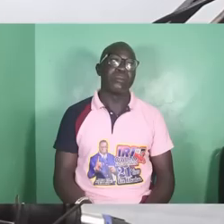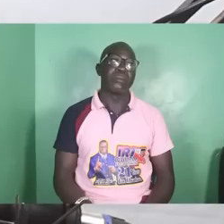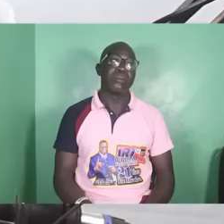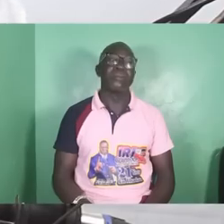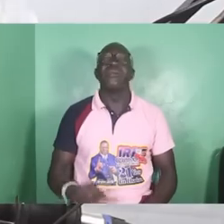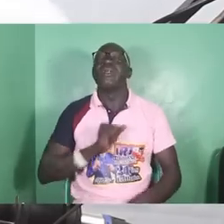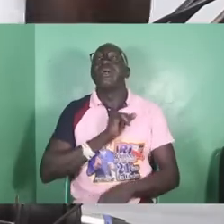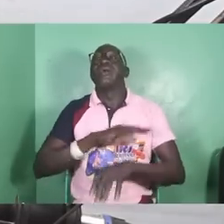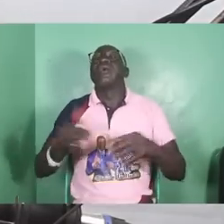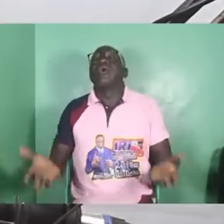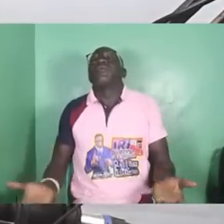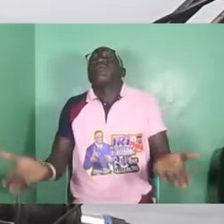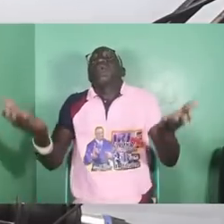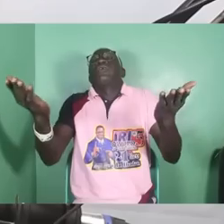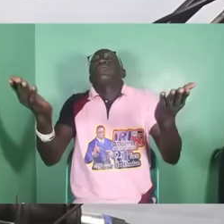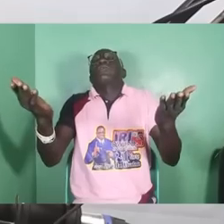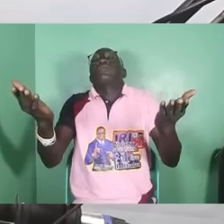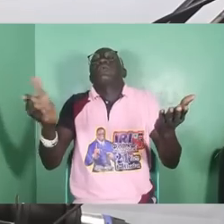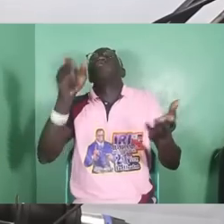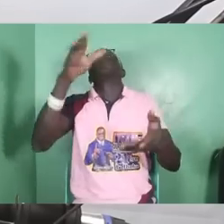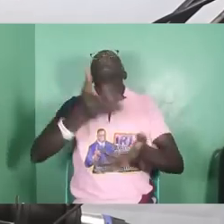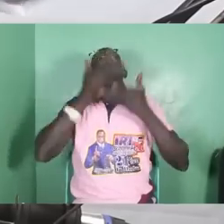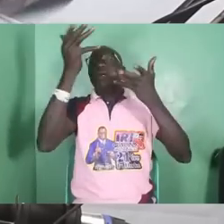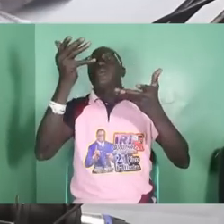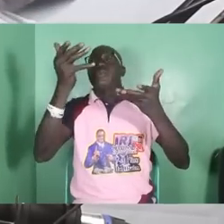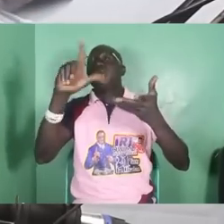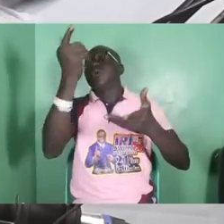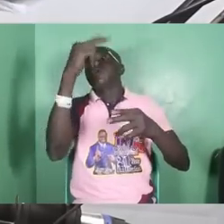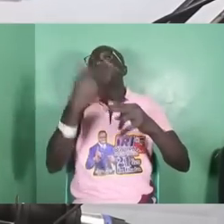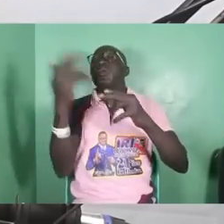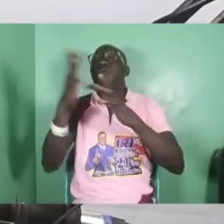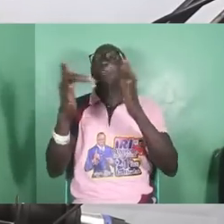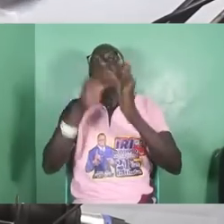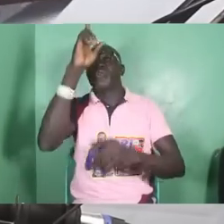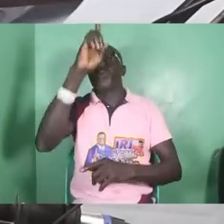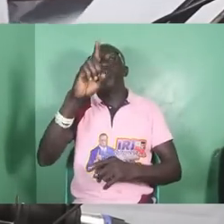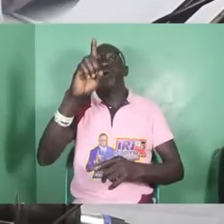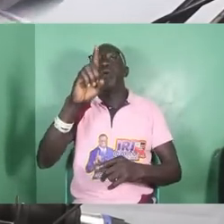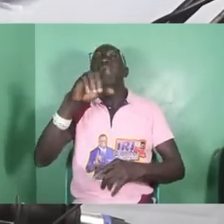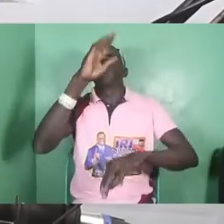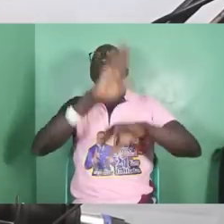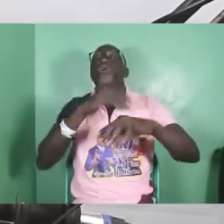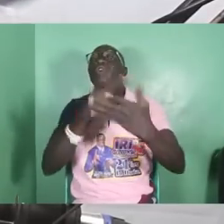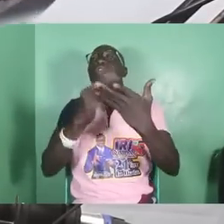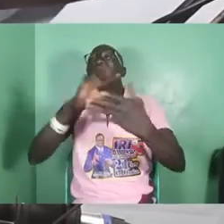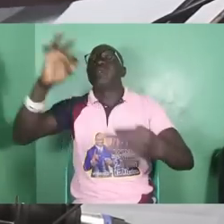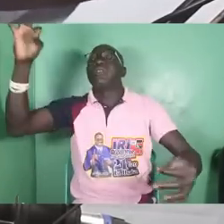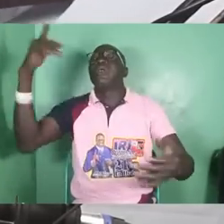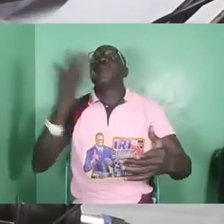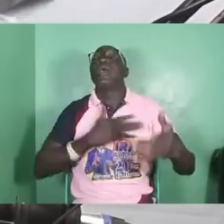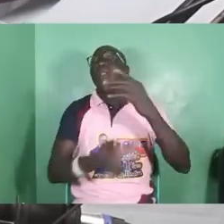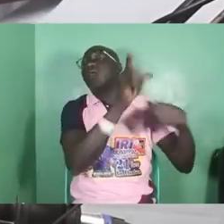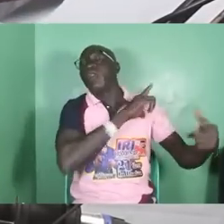Hey gbo nkan na wa soke eyin na parimo o ko Jesus na kan e pe mi mama